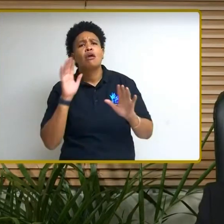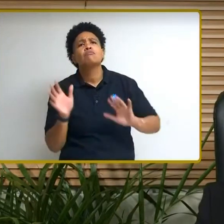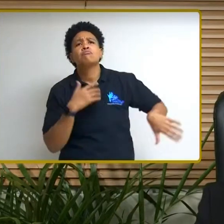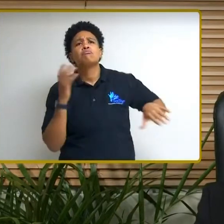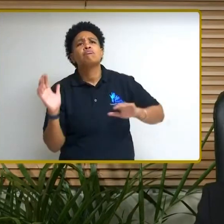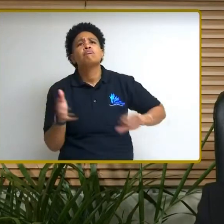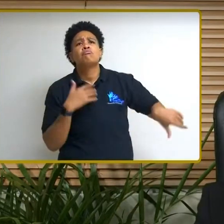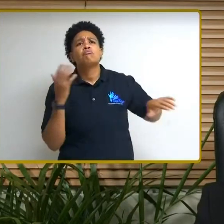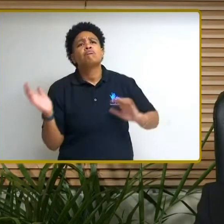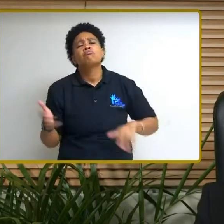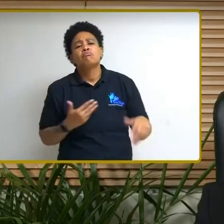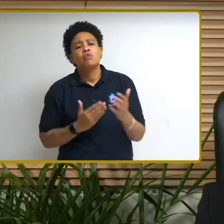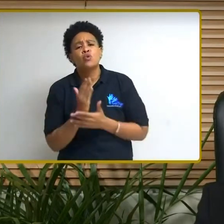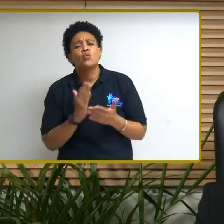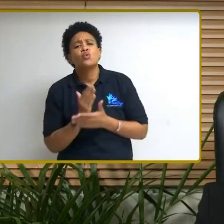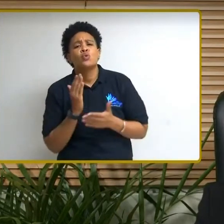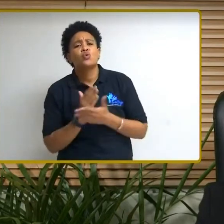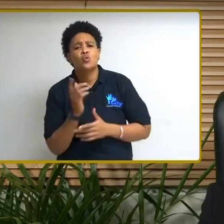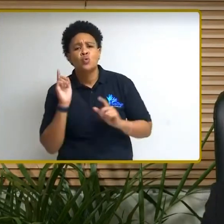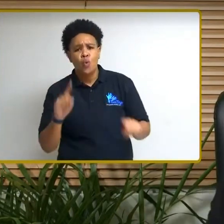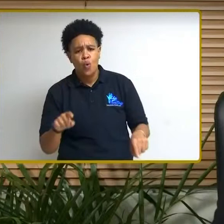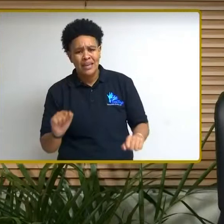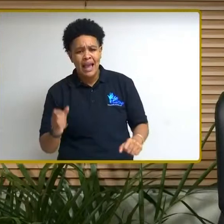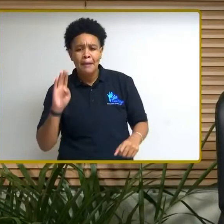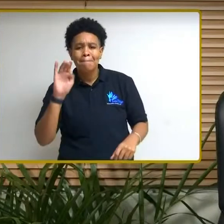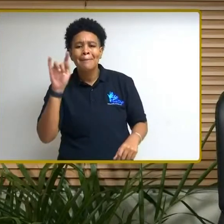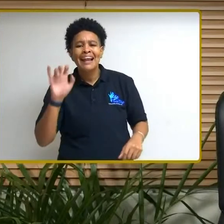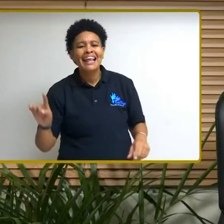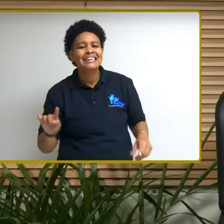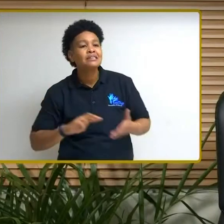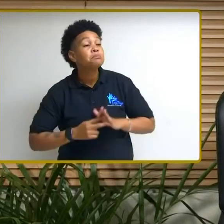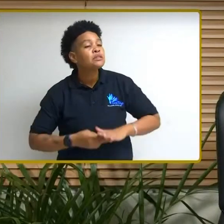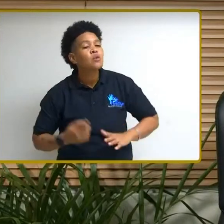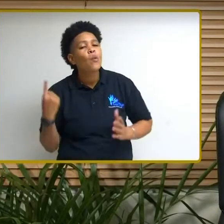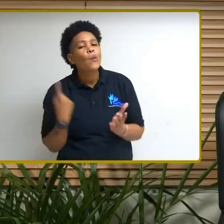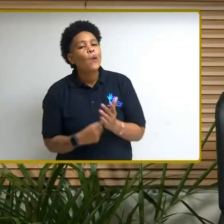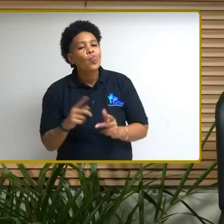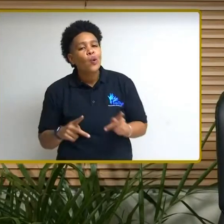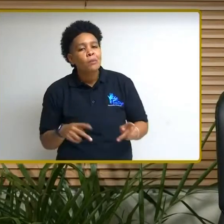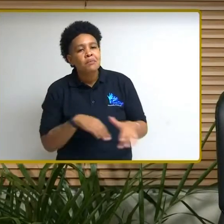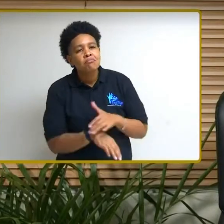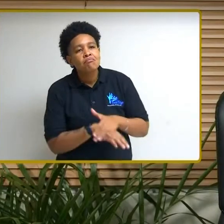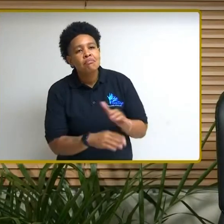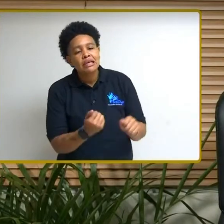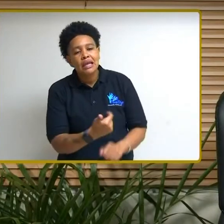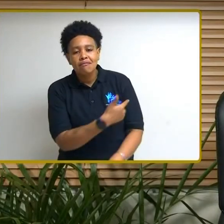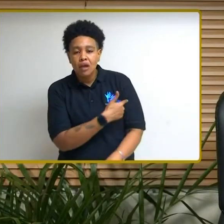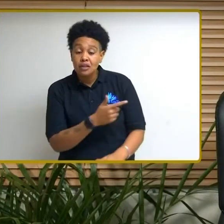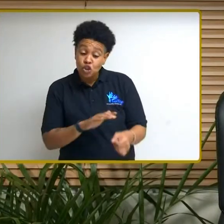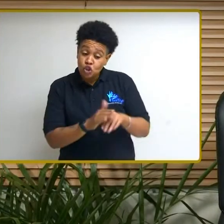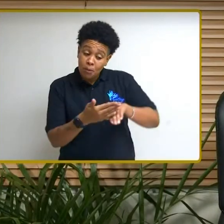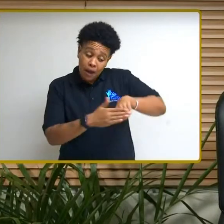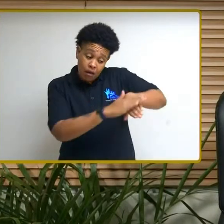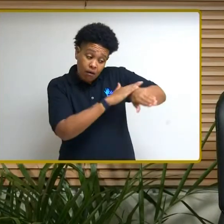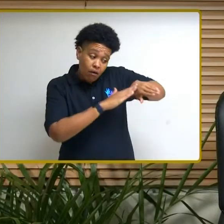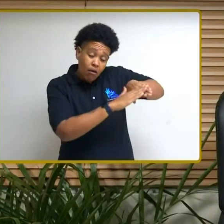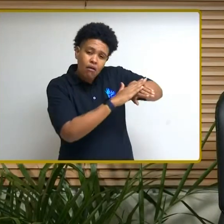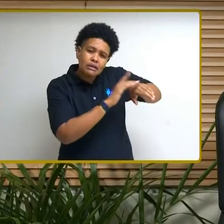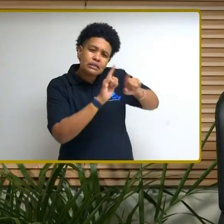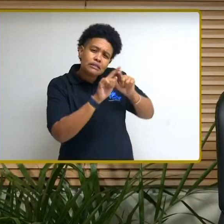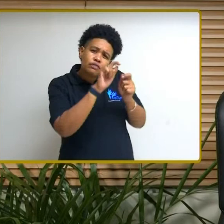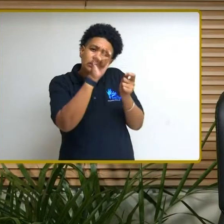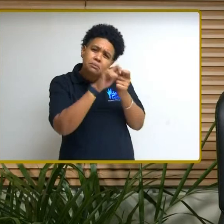sites around the country, right across the length and breadth of the country, strategic locations, and